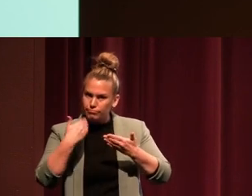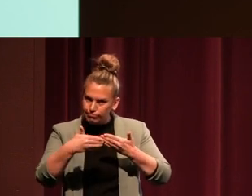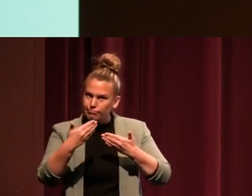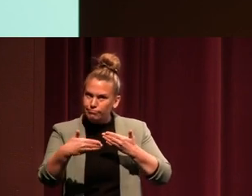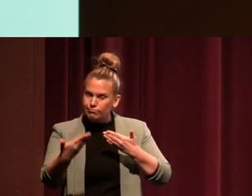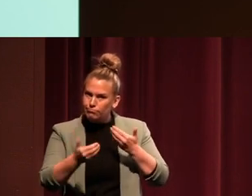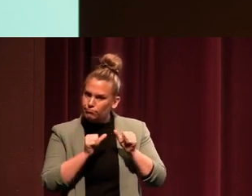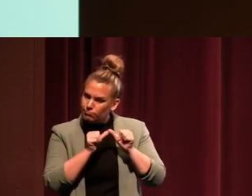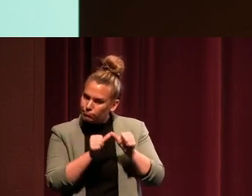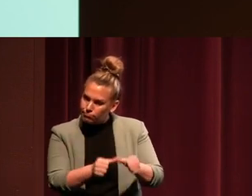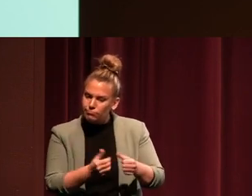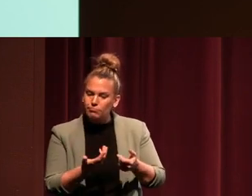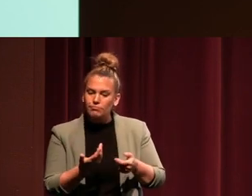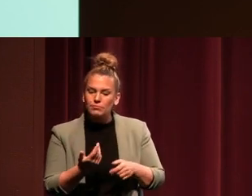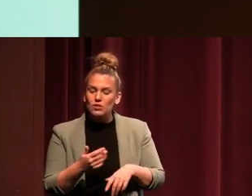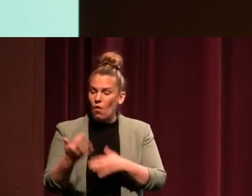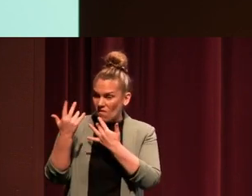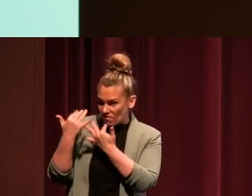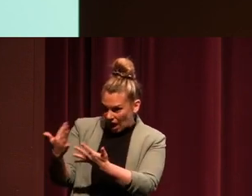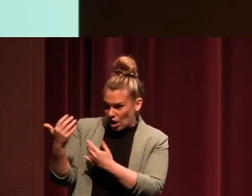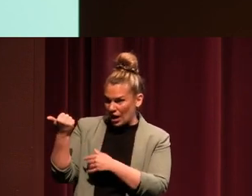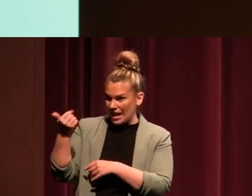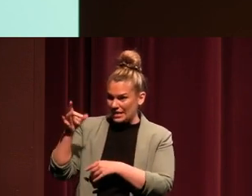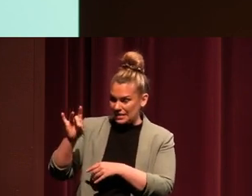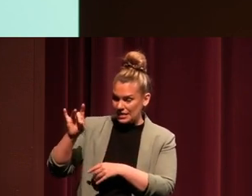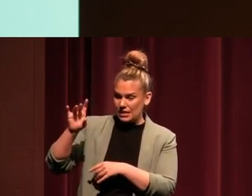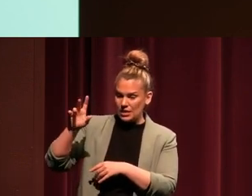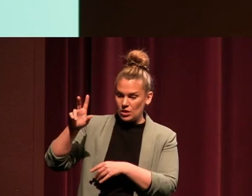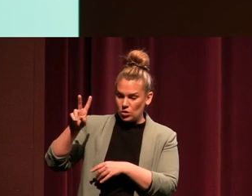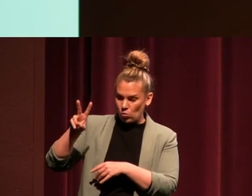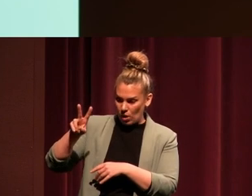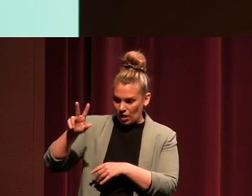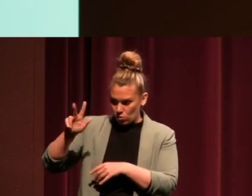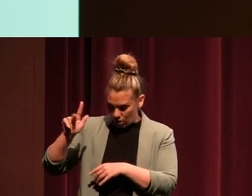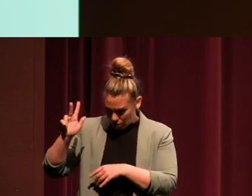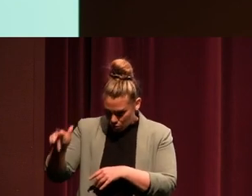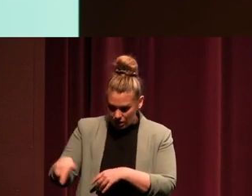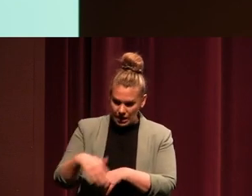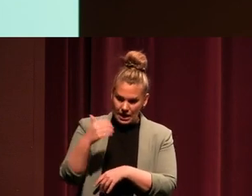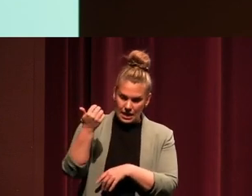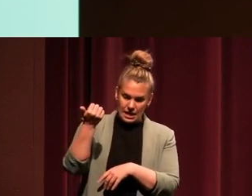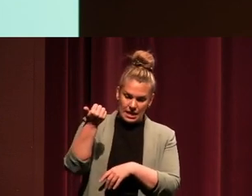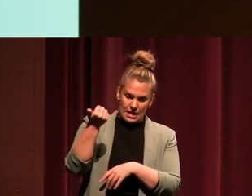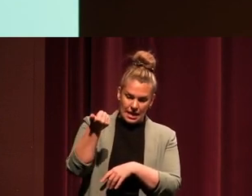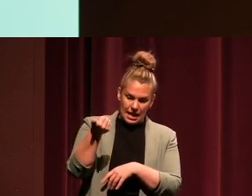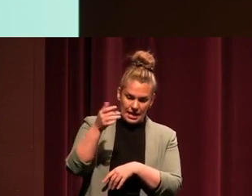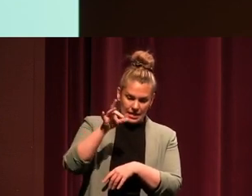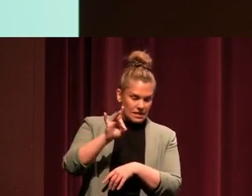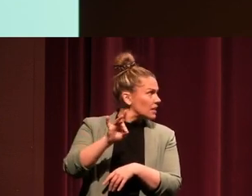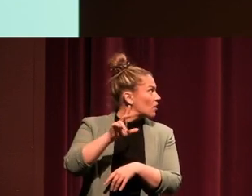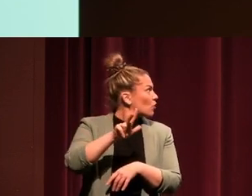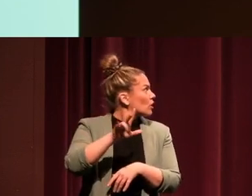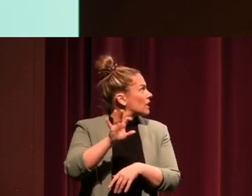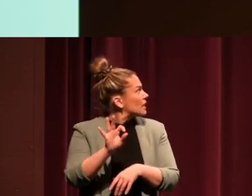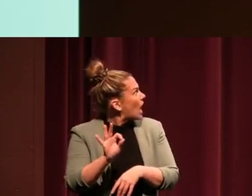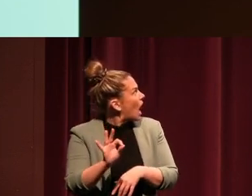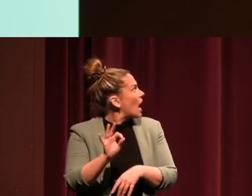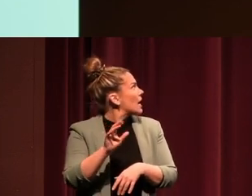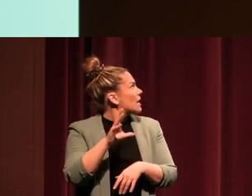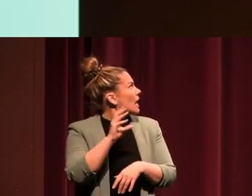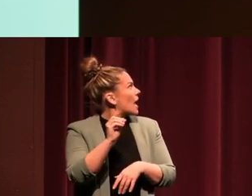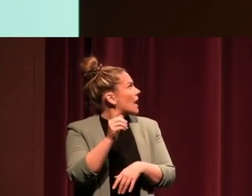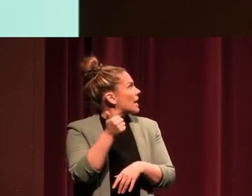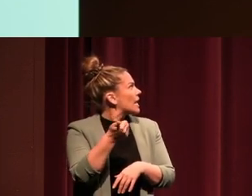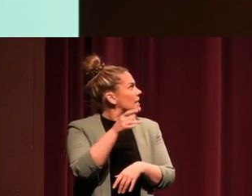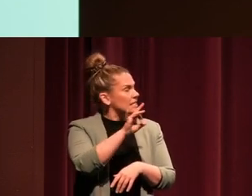It's a fire in 1833, a fire in 1829, a fire in 1822, and a fire in 1815. And now